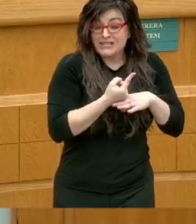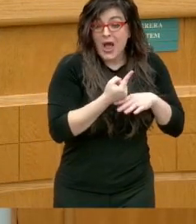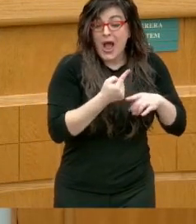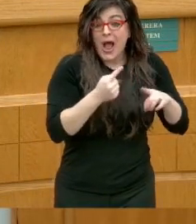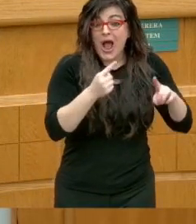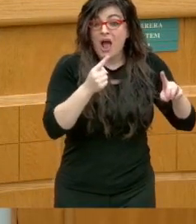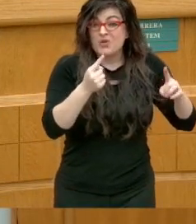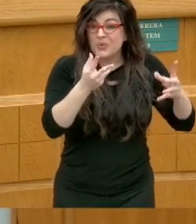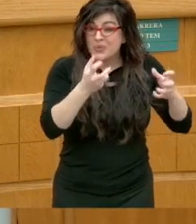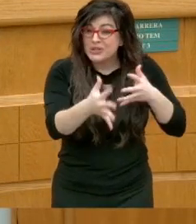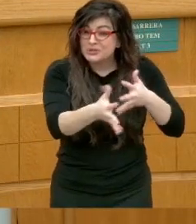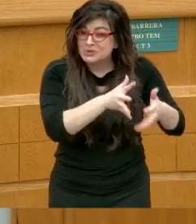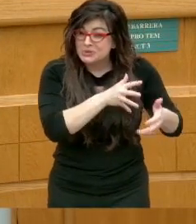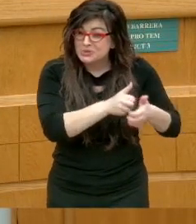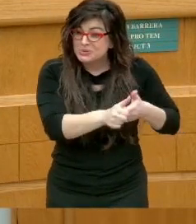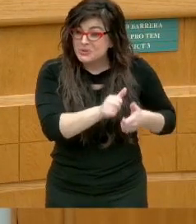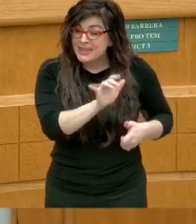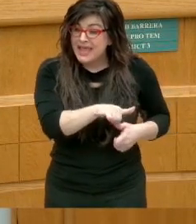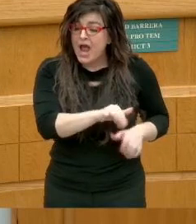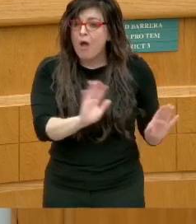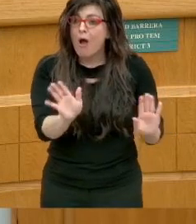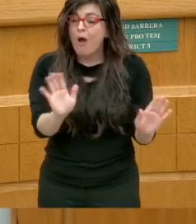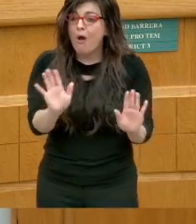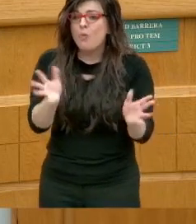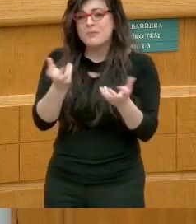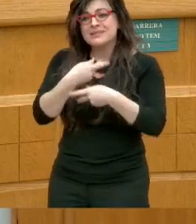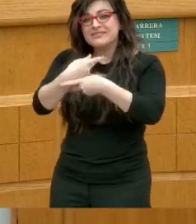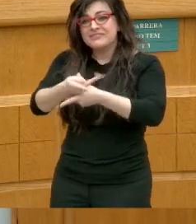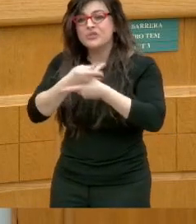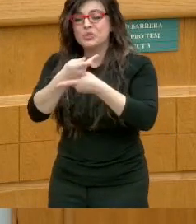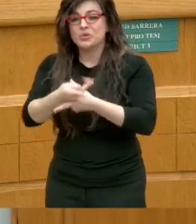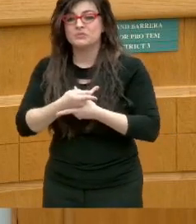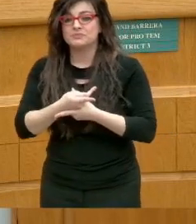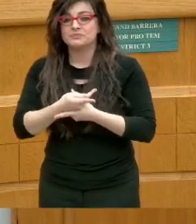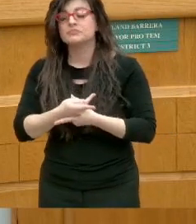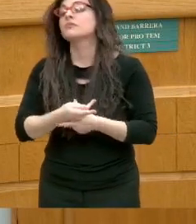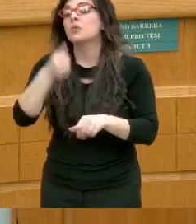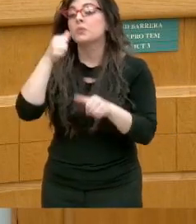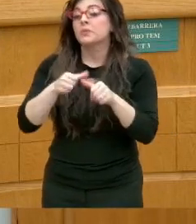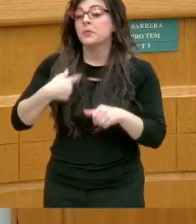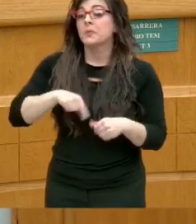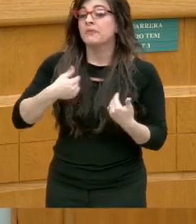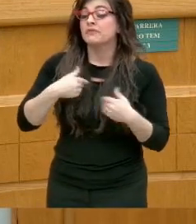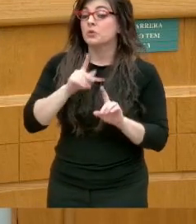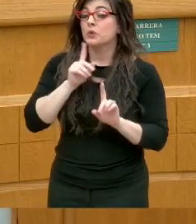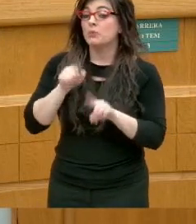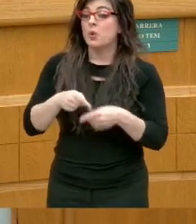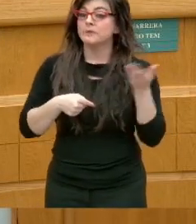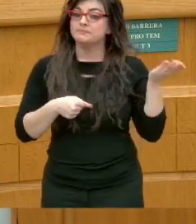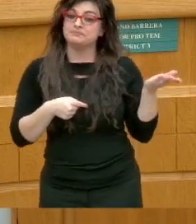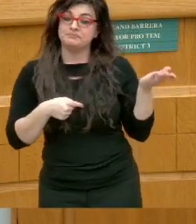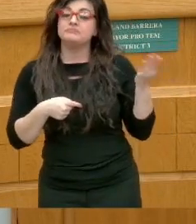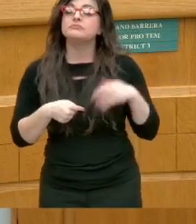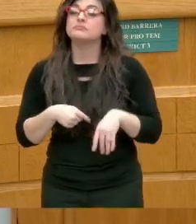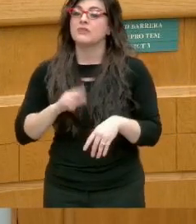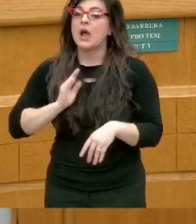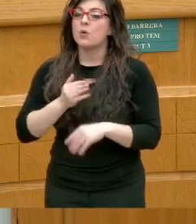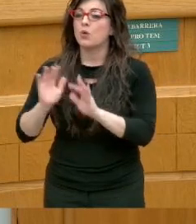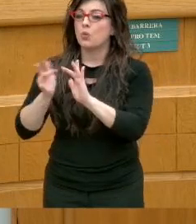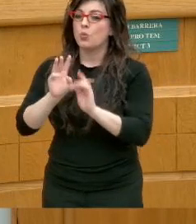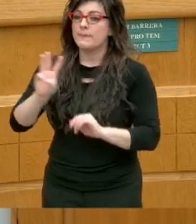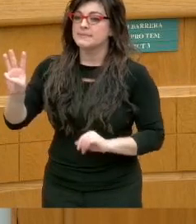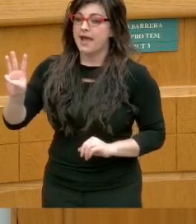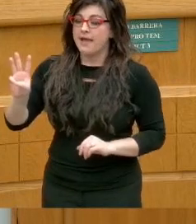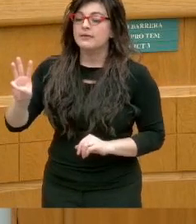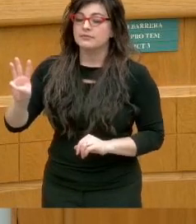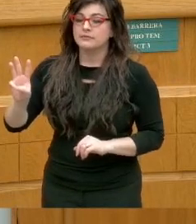And again, I told you about the detailed report that's on both the city and the county's website. This is what it looks like. I really like this,